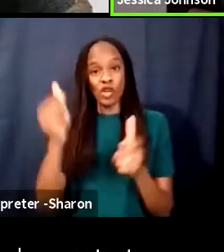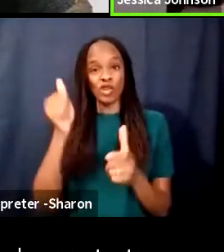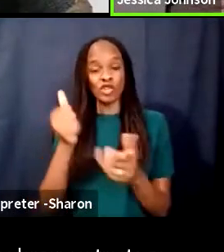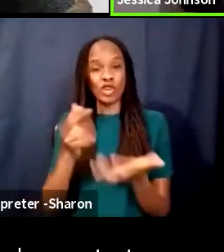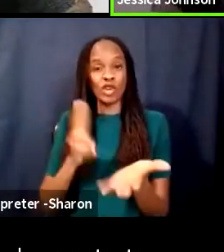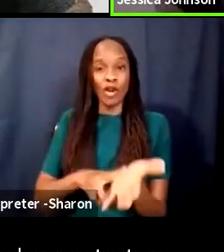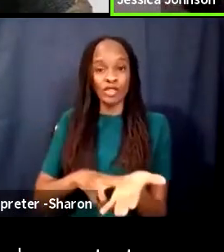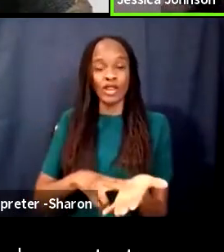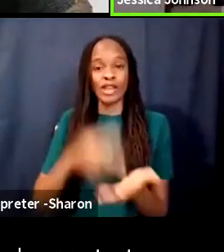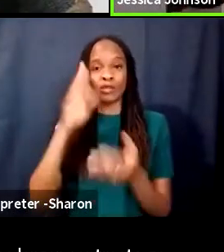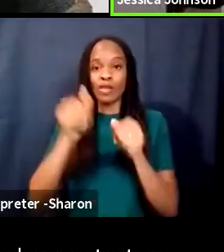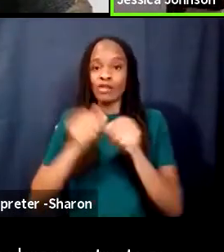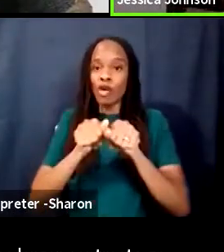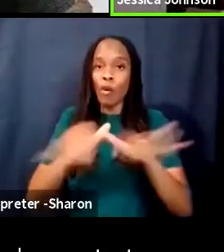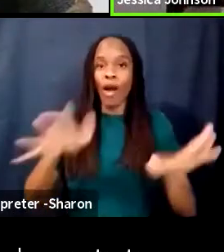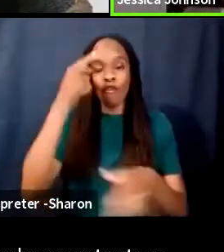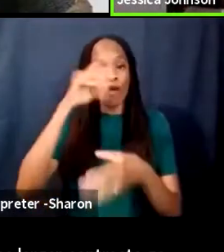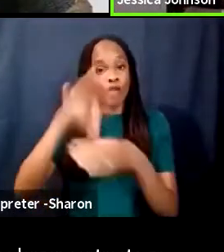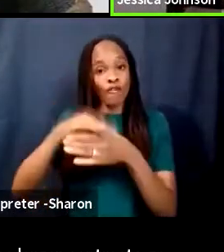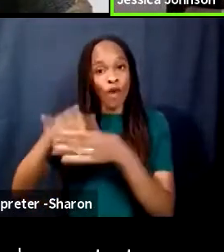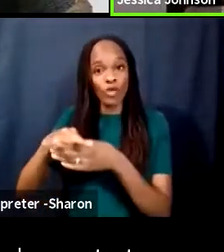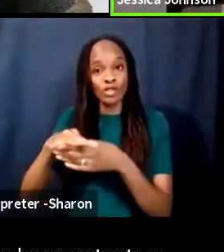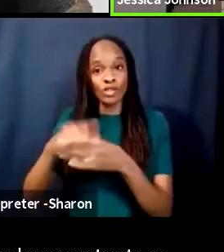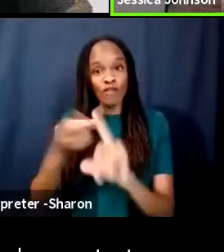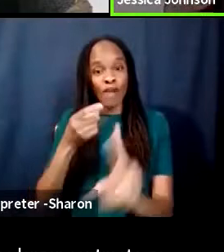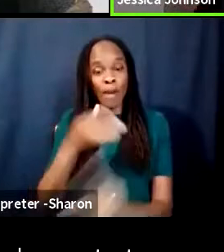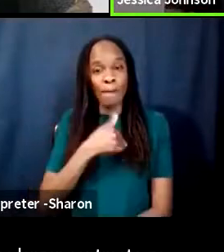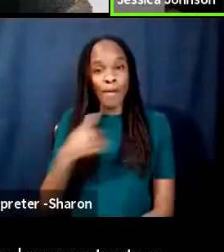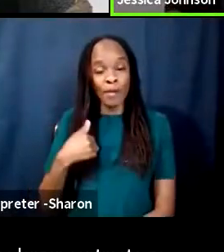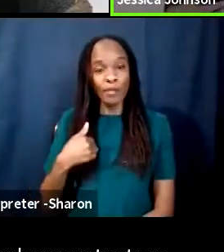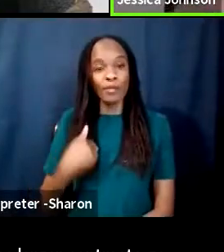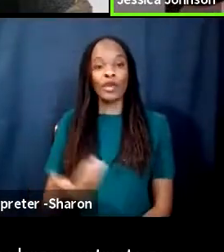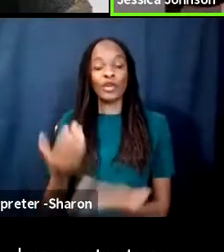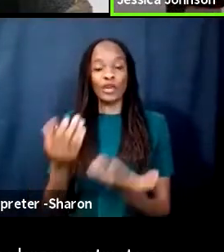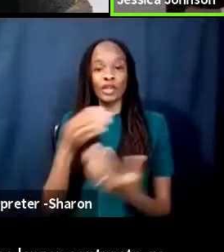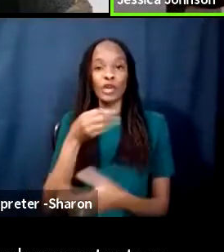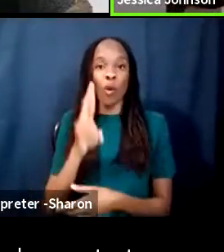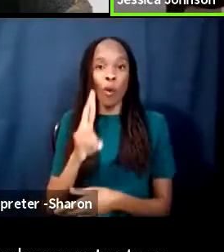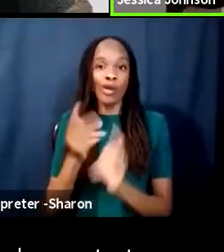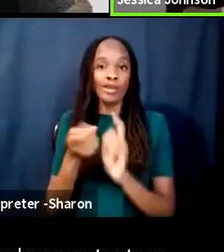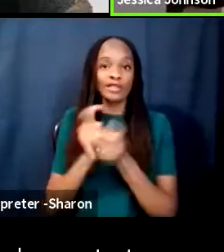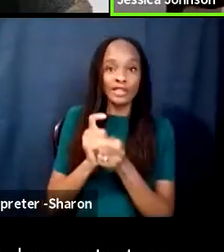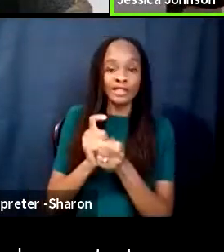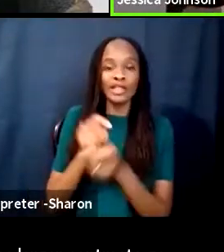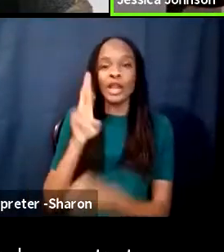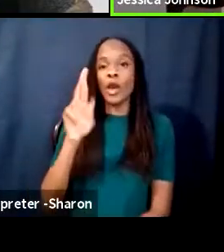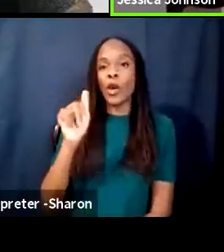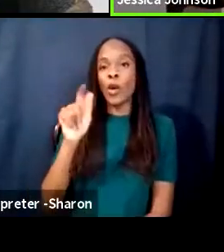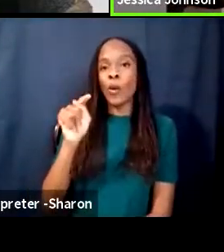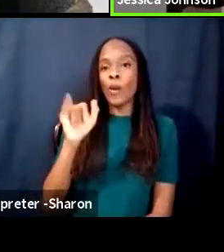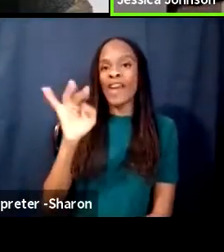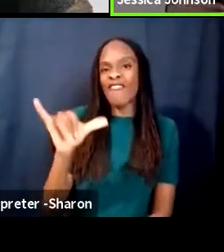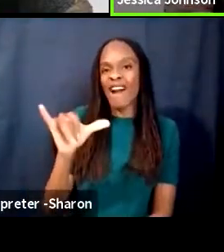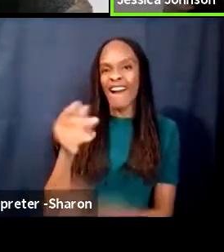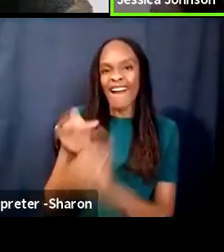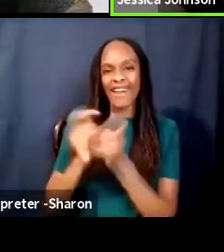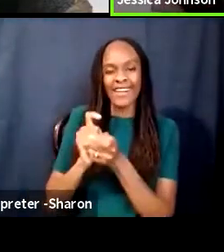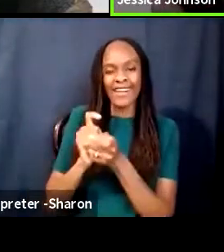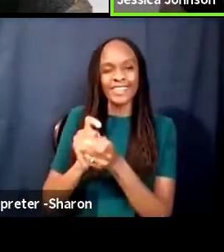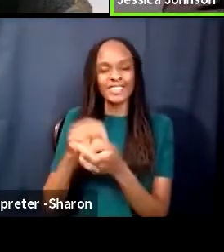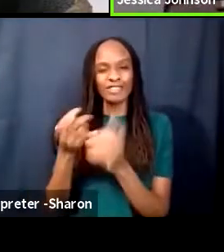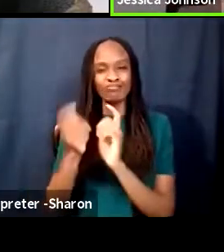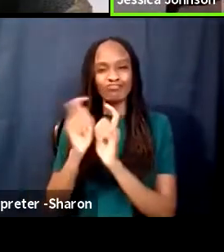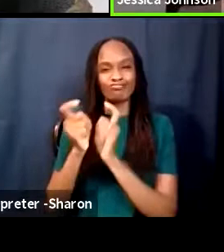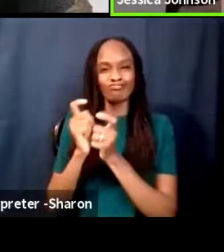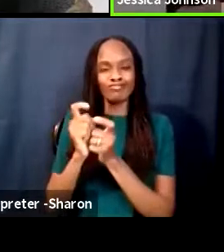some news about that where the membership votes on approving the contract or ratifying the contract is a word that you'll hear a lot. So there's a couple of